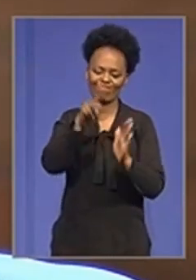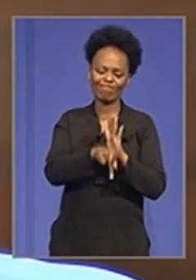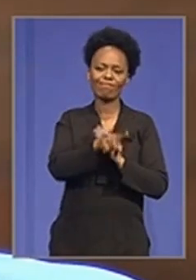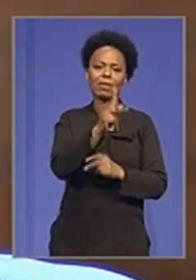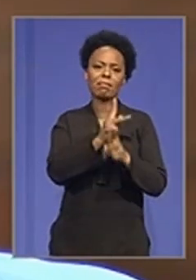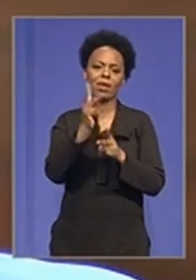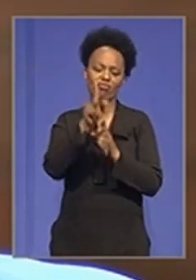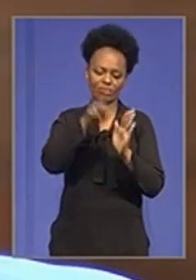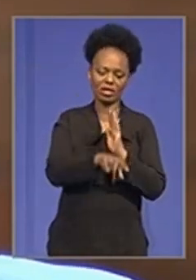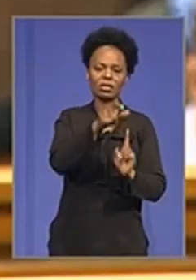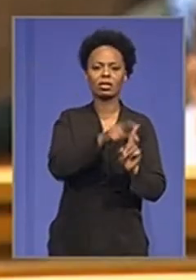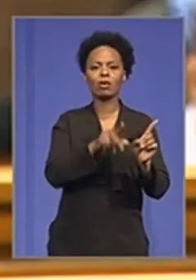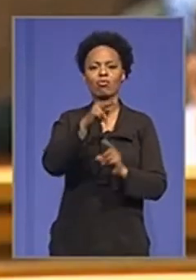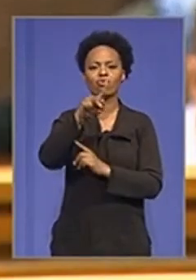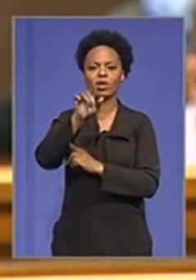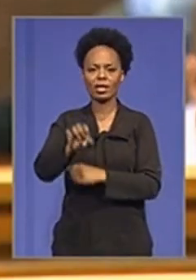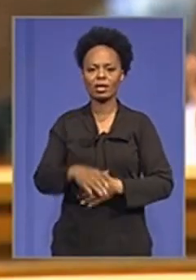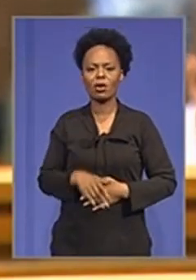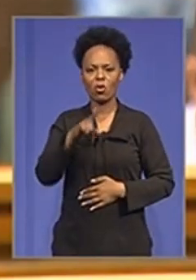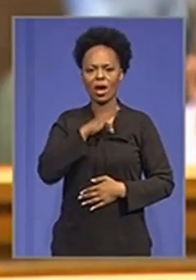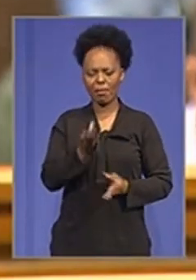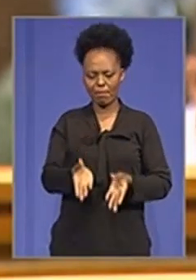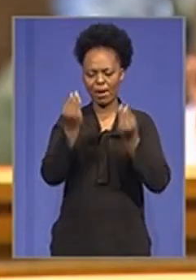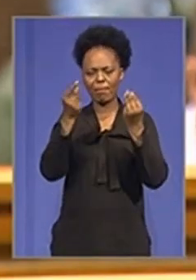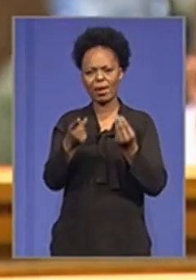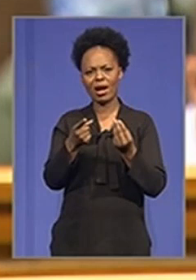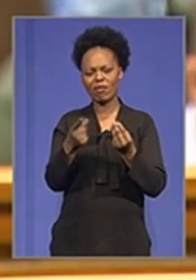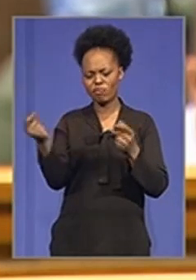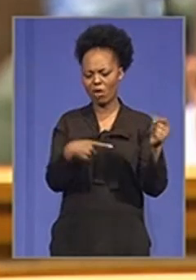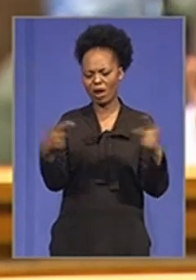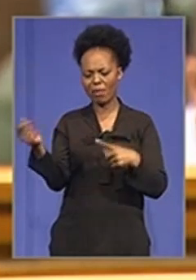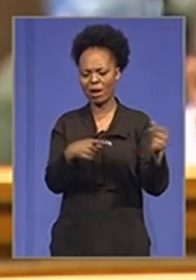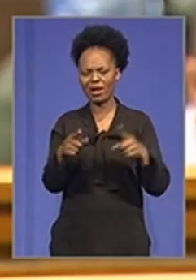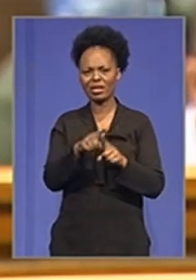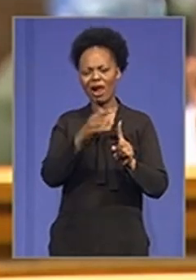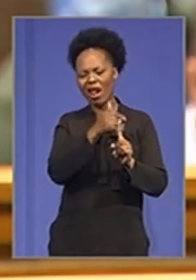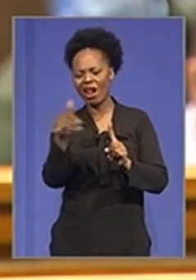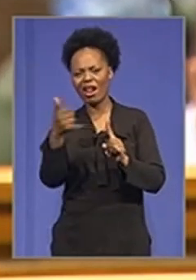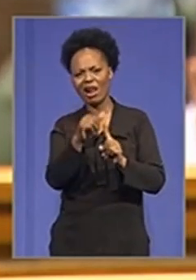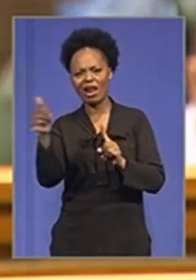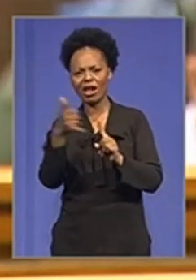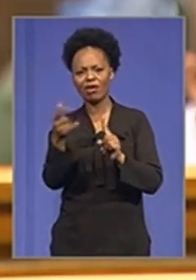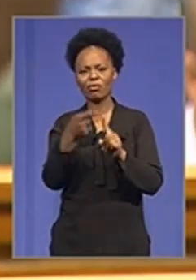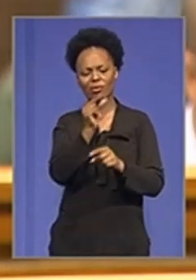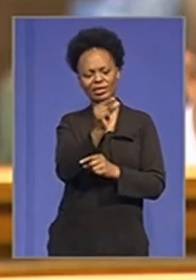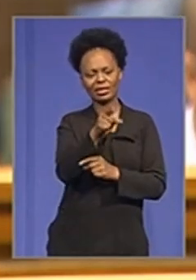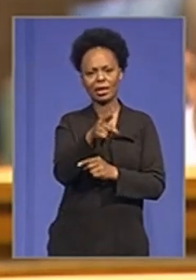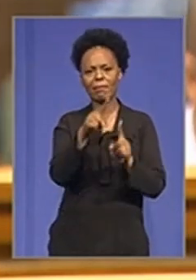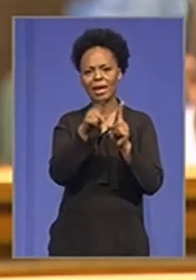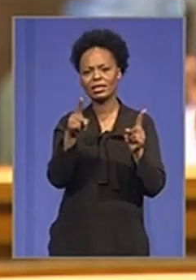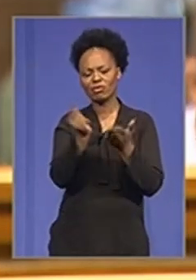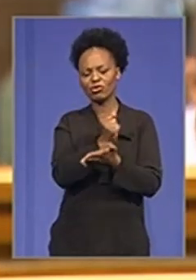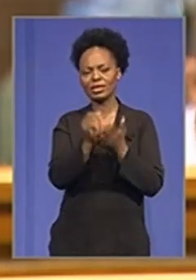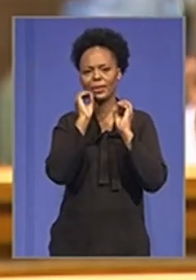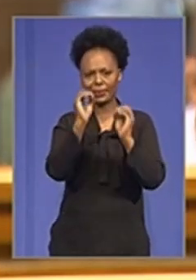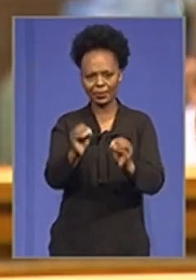go fitlhetswe mo go Shoba direkoto mo cellphone tse di rebolotseng megala e le mentsi e leleditsweng go tswa SIM cardeng e sa kwadisiwang